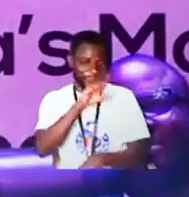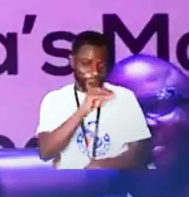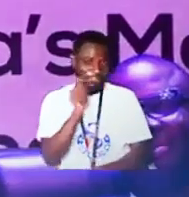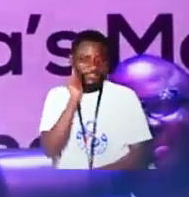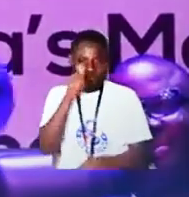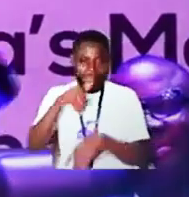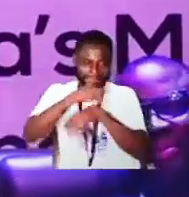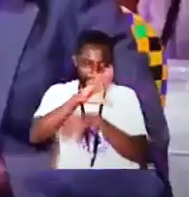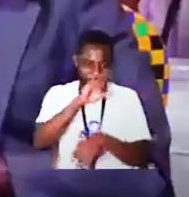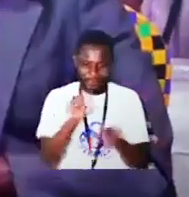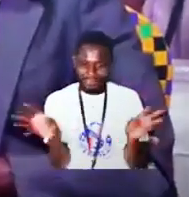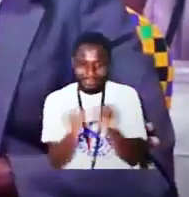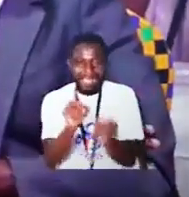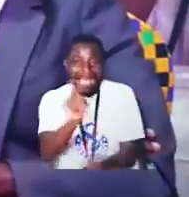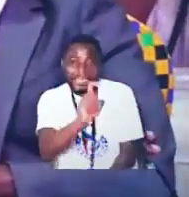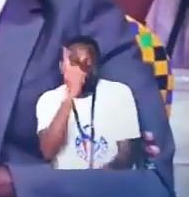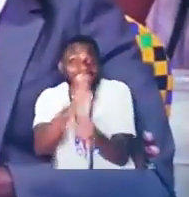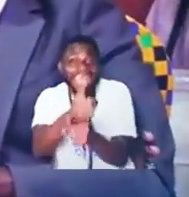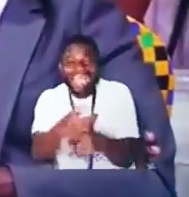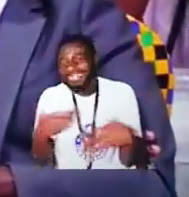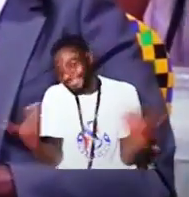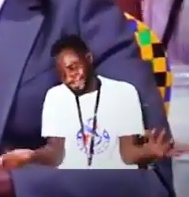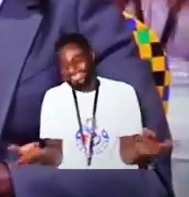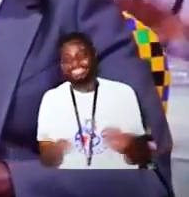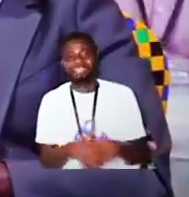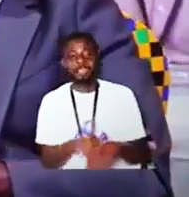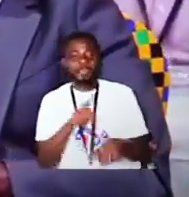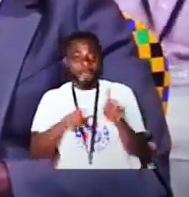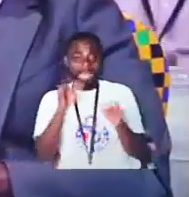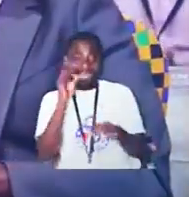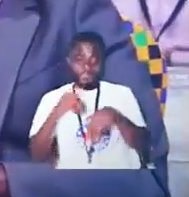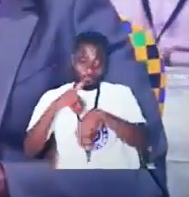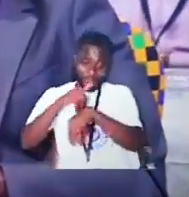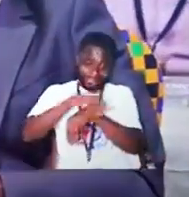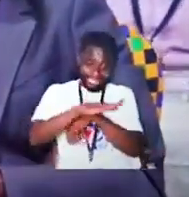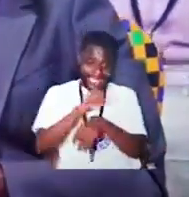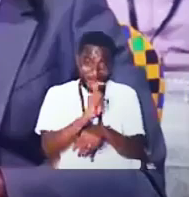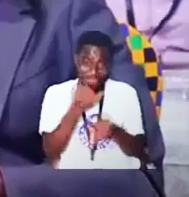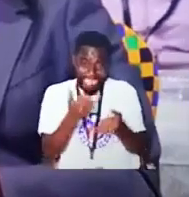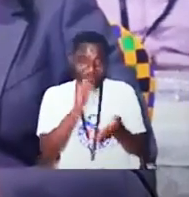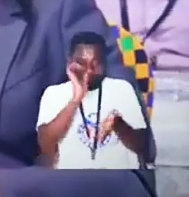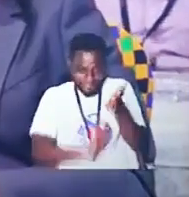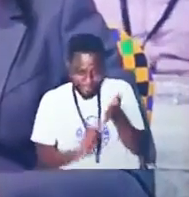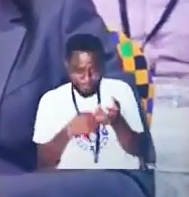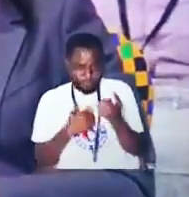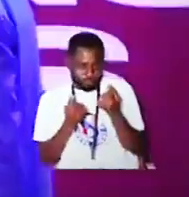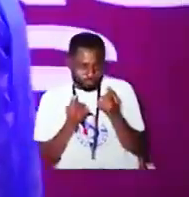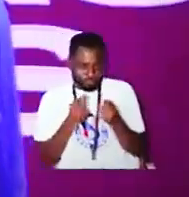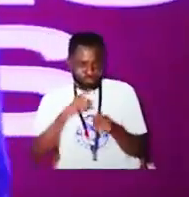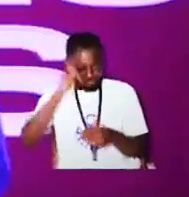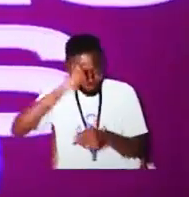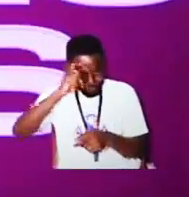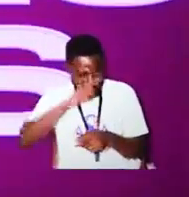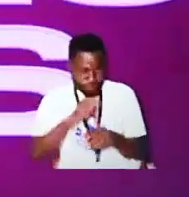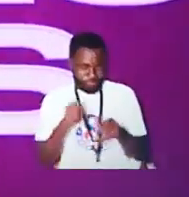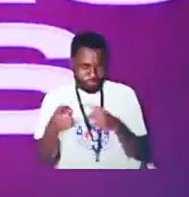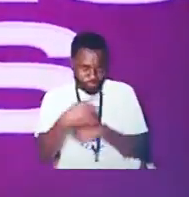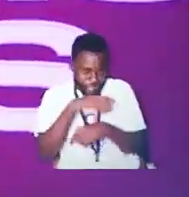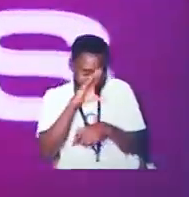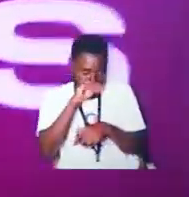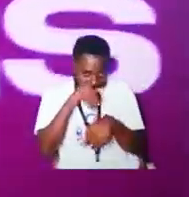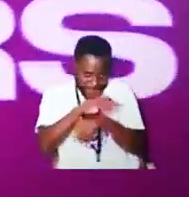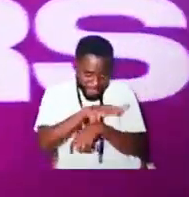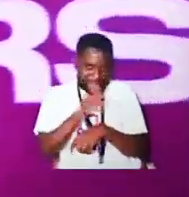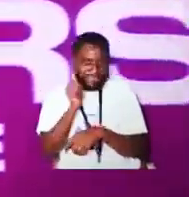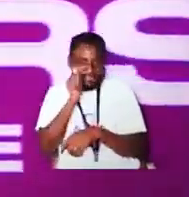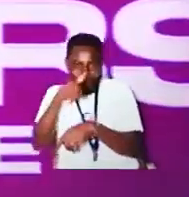the bakuba beat that." I mean, so unless you change the human being, you can't change the economy. I'm telling you